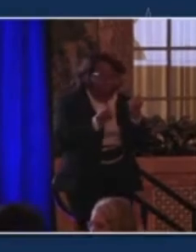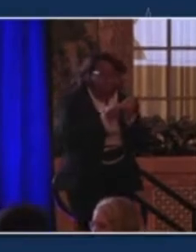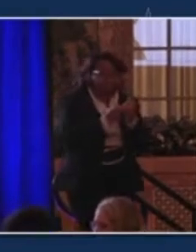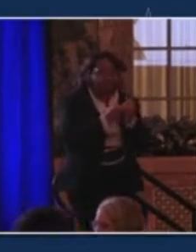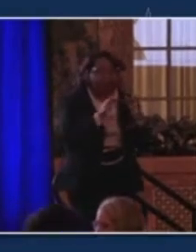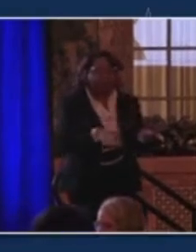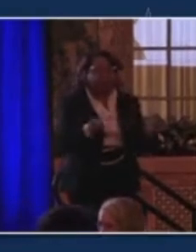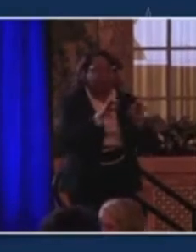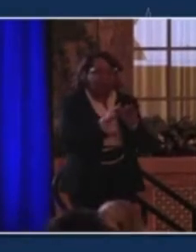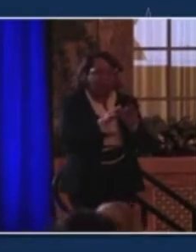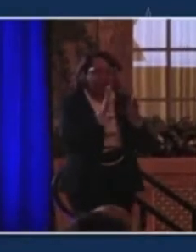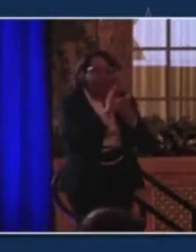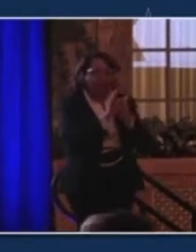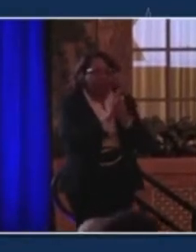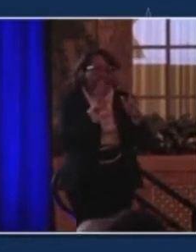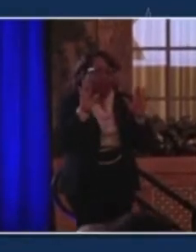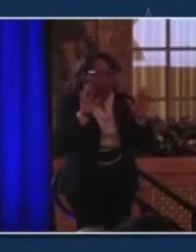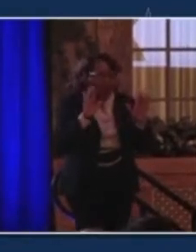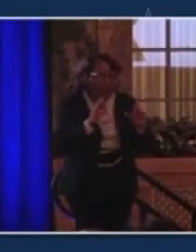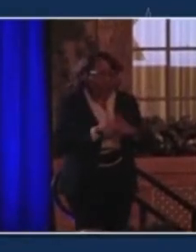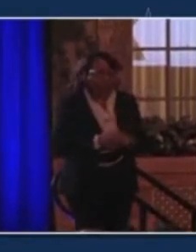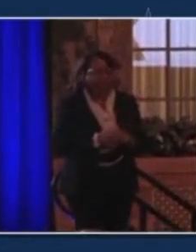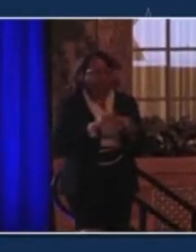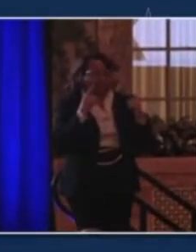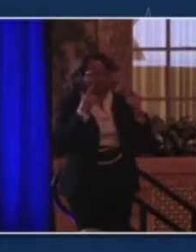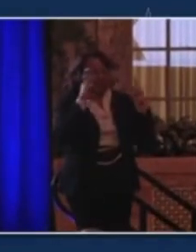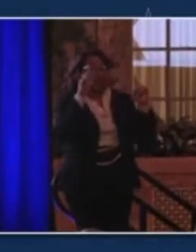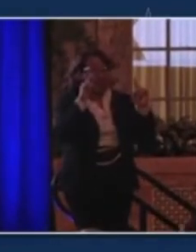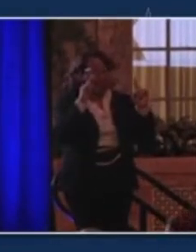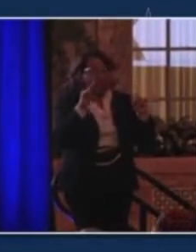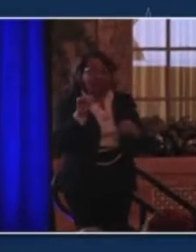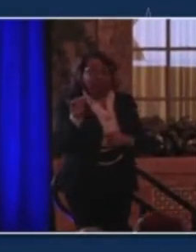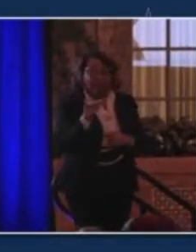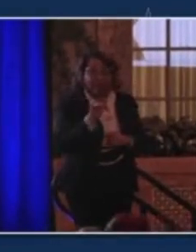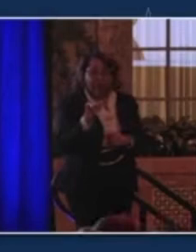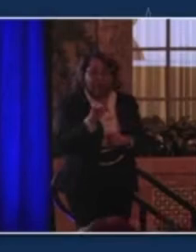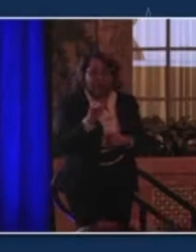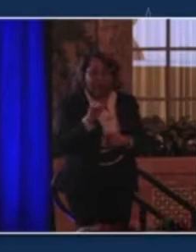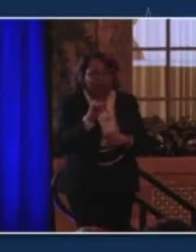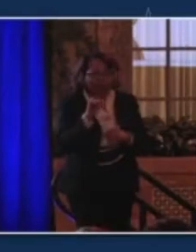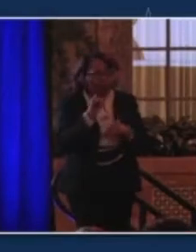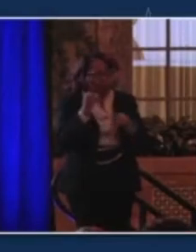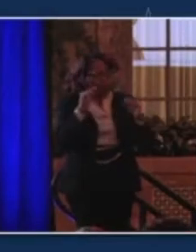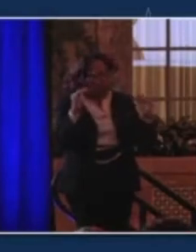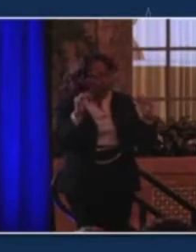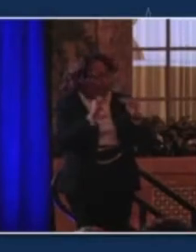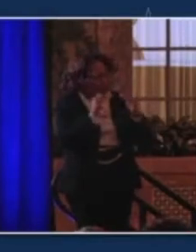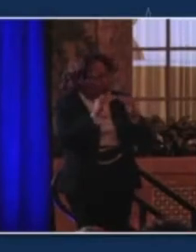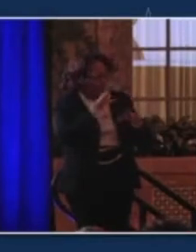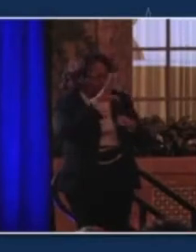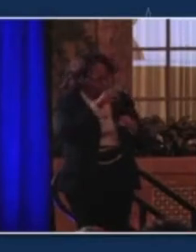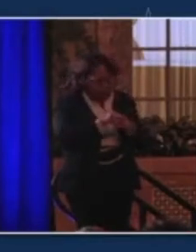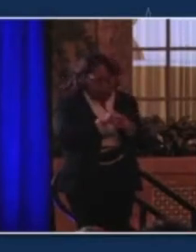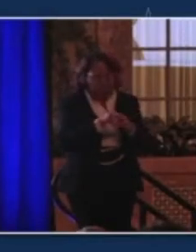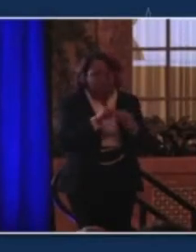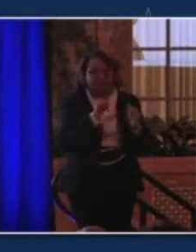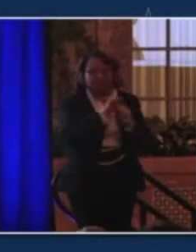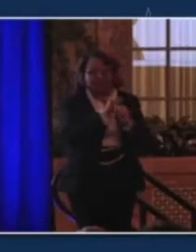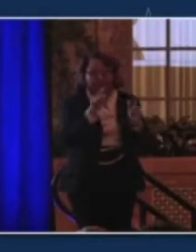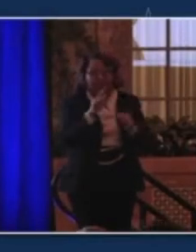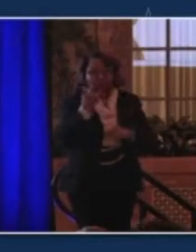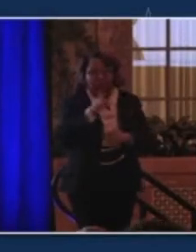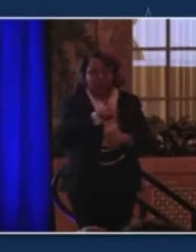academic excellence, access, as well as equity and inclusion in all that we